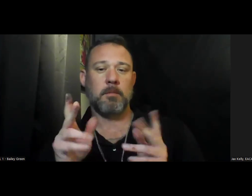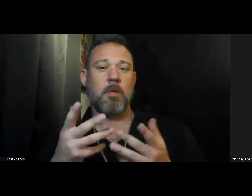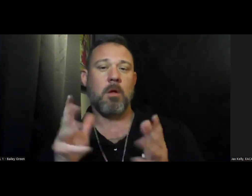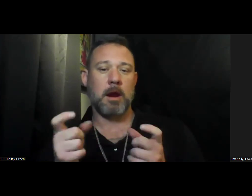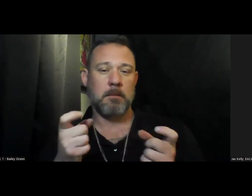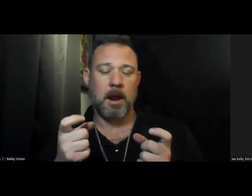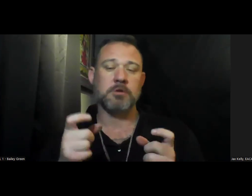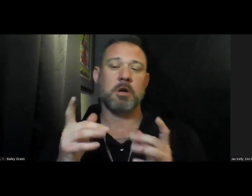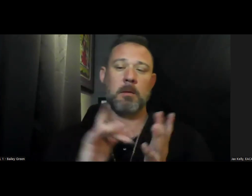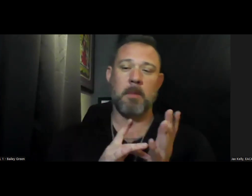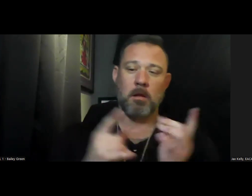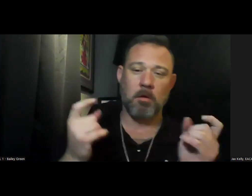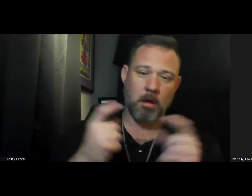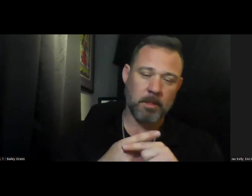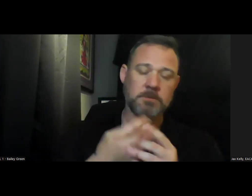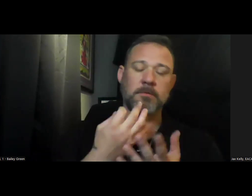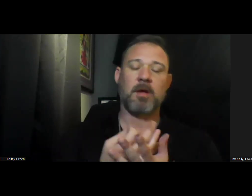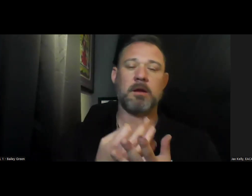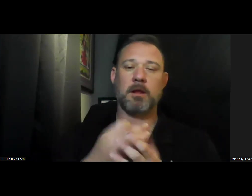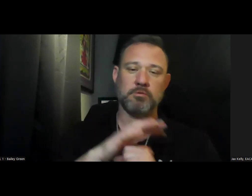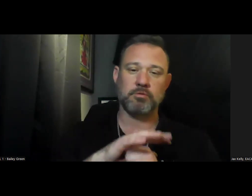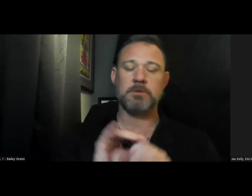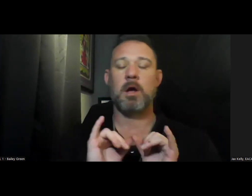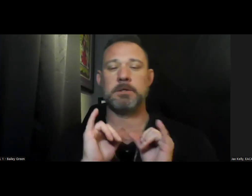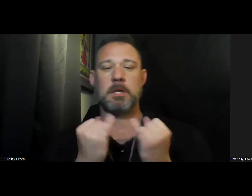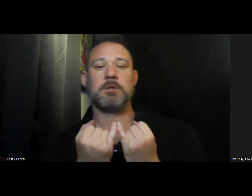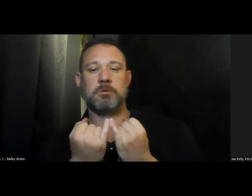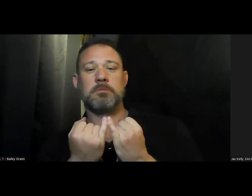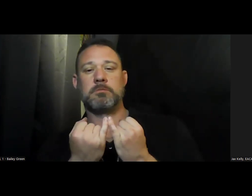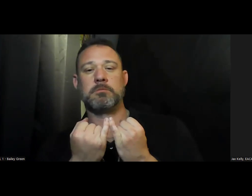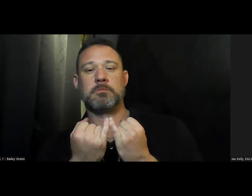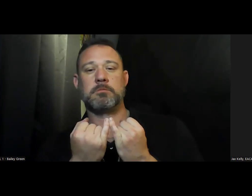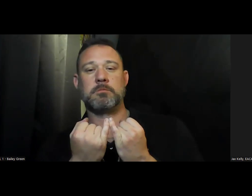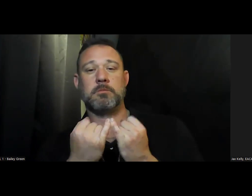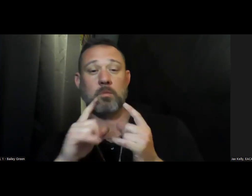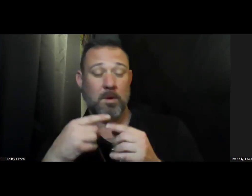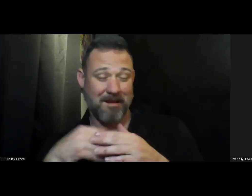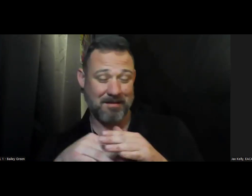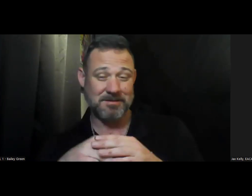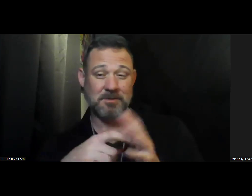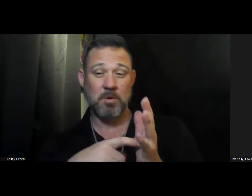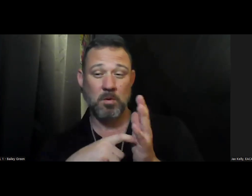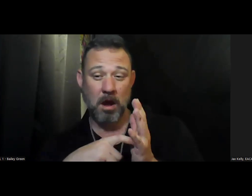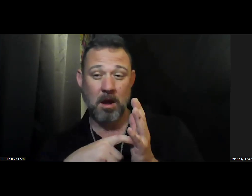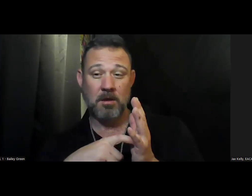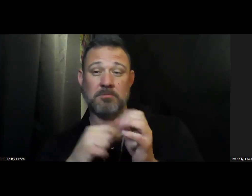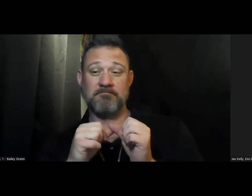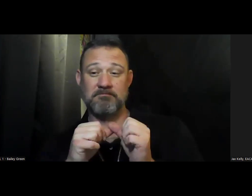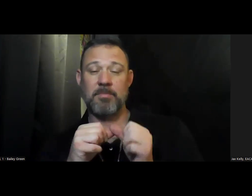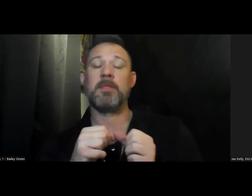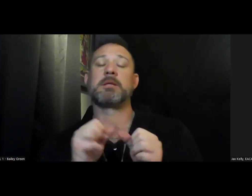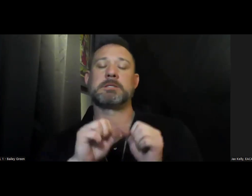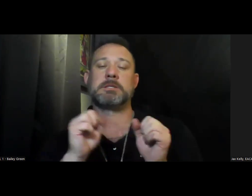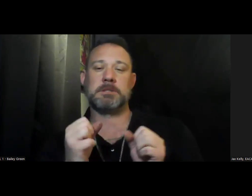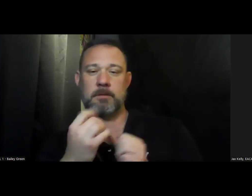medical complexity, financial stress, or isolation. And when access requires stamina, the system favors those